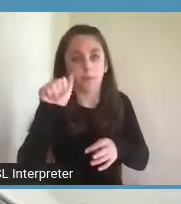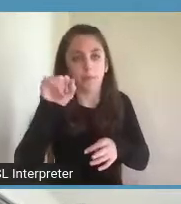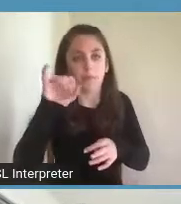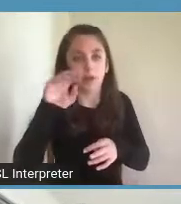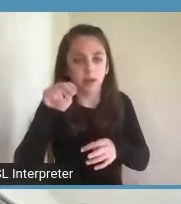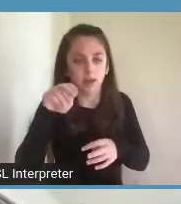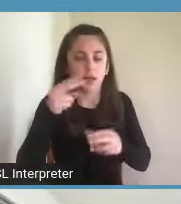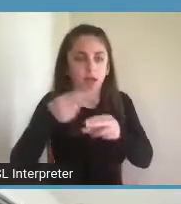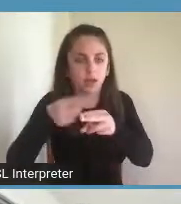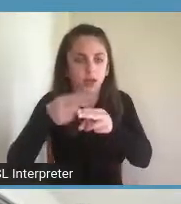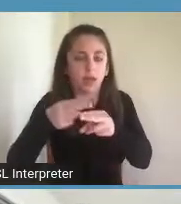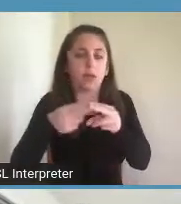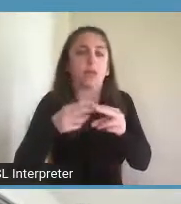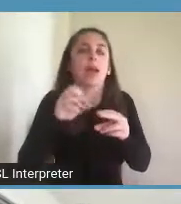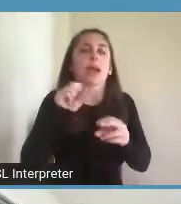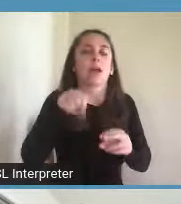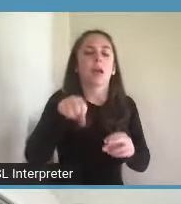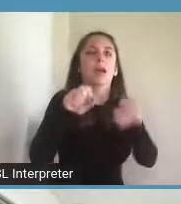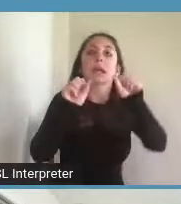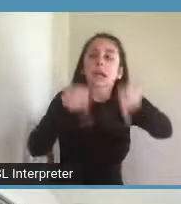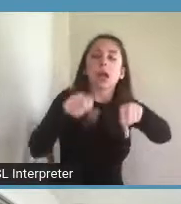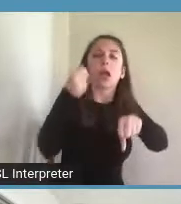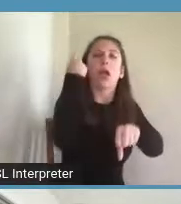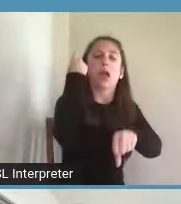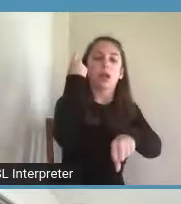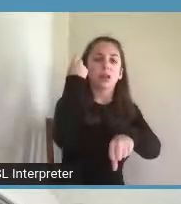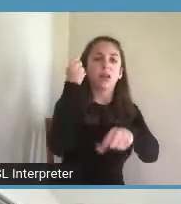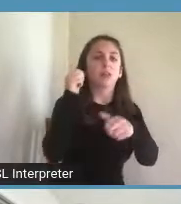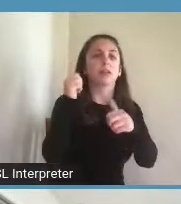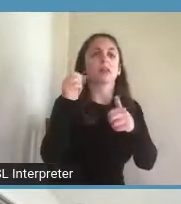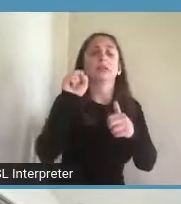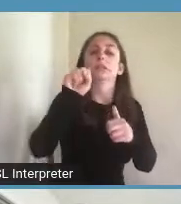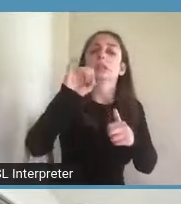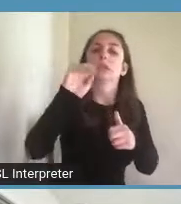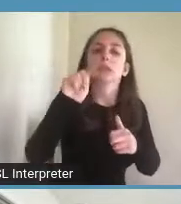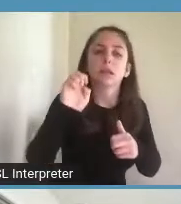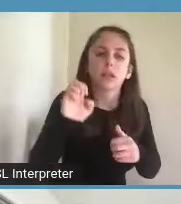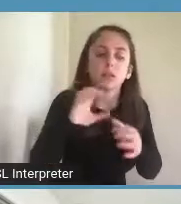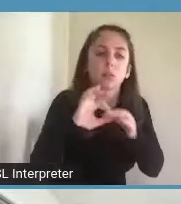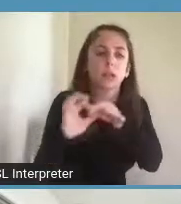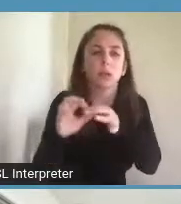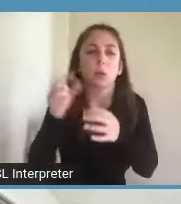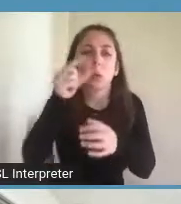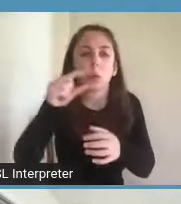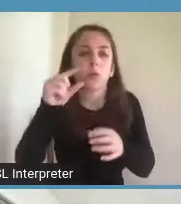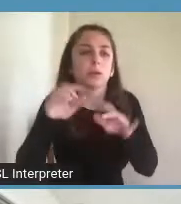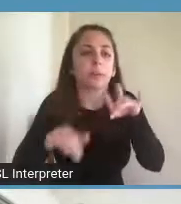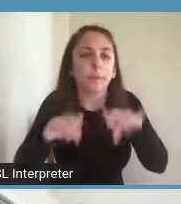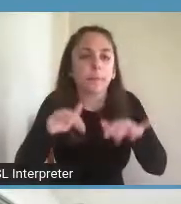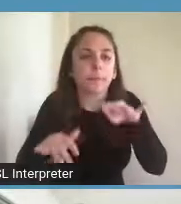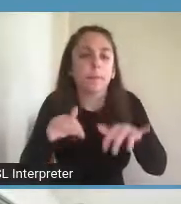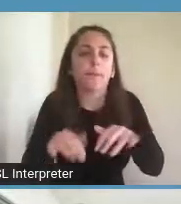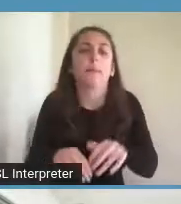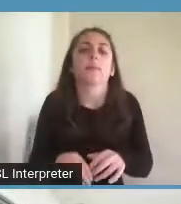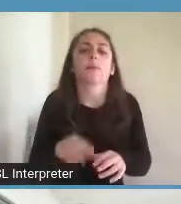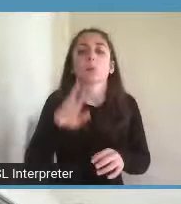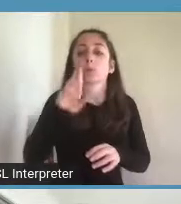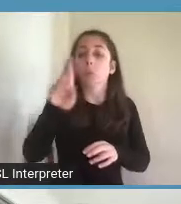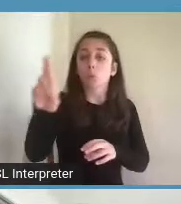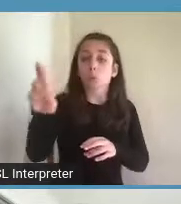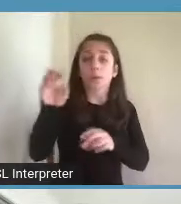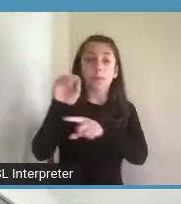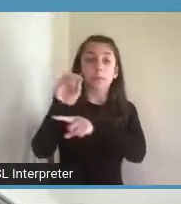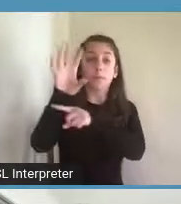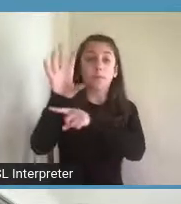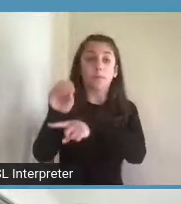into how your site is performing in Google search. And this screenshot on the right is showing me,